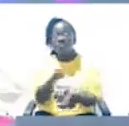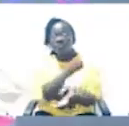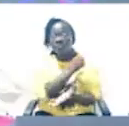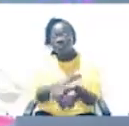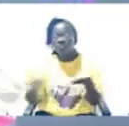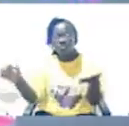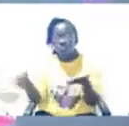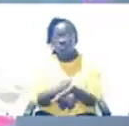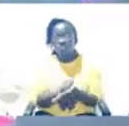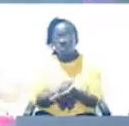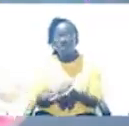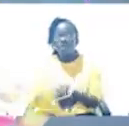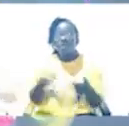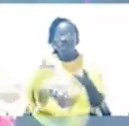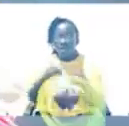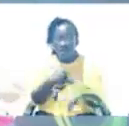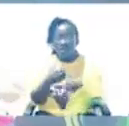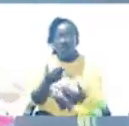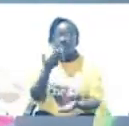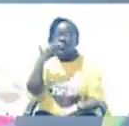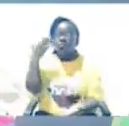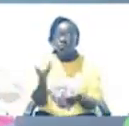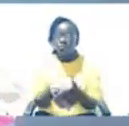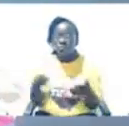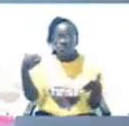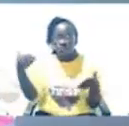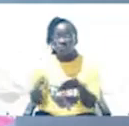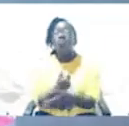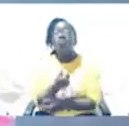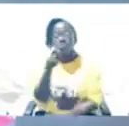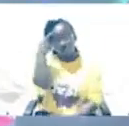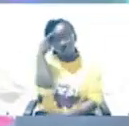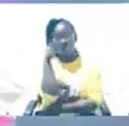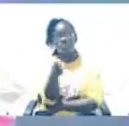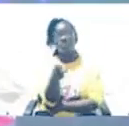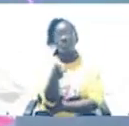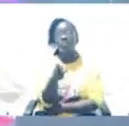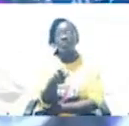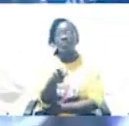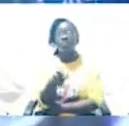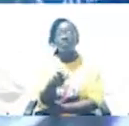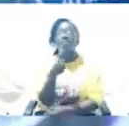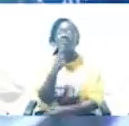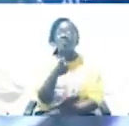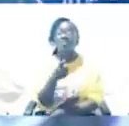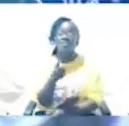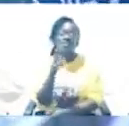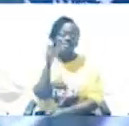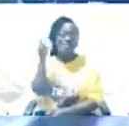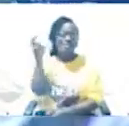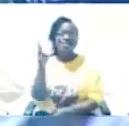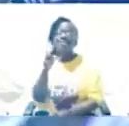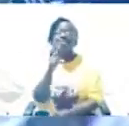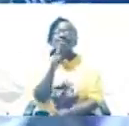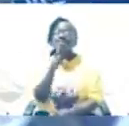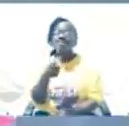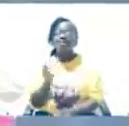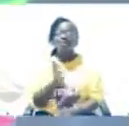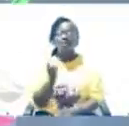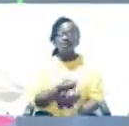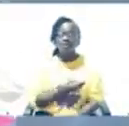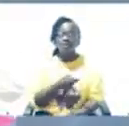have a good news for you. Somebody scream and say, tell us. The Bible said